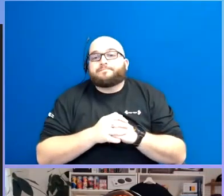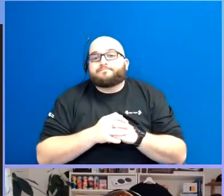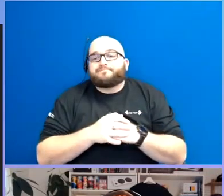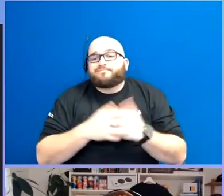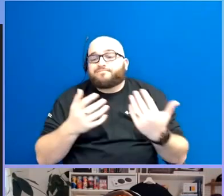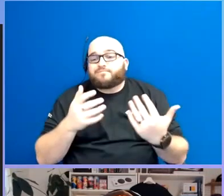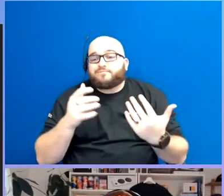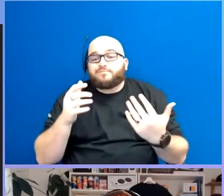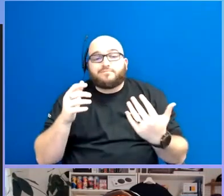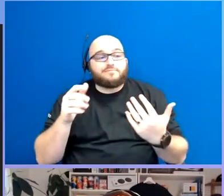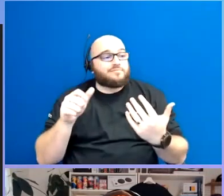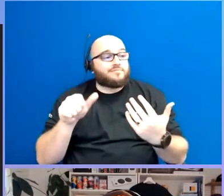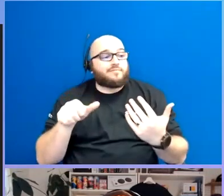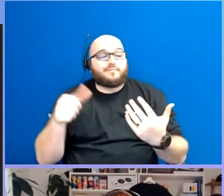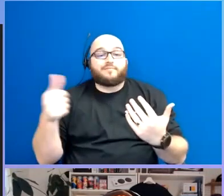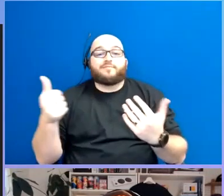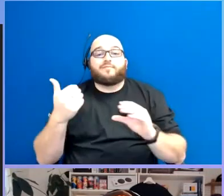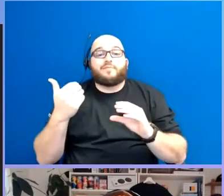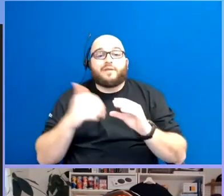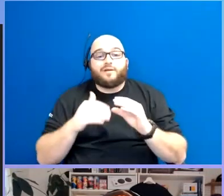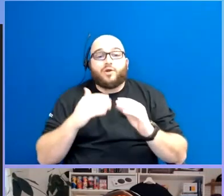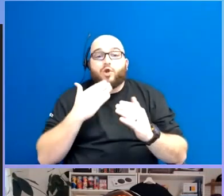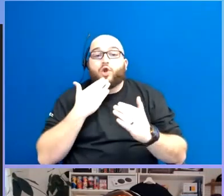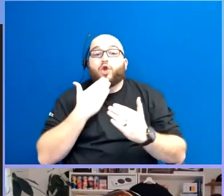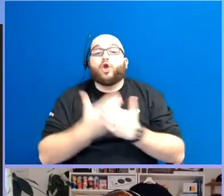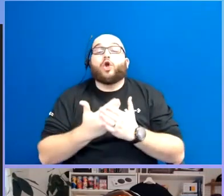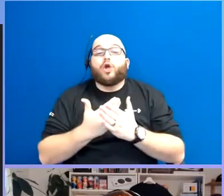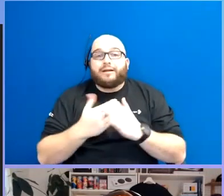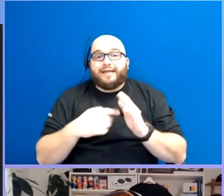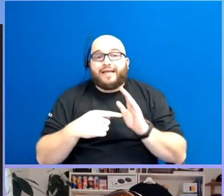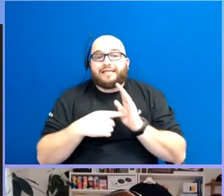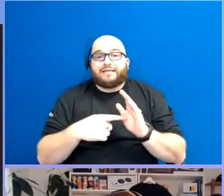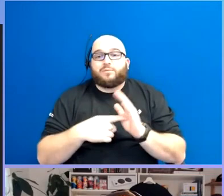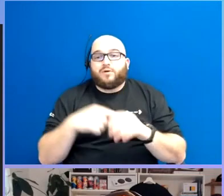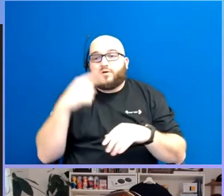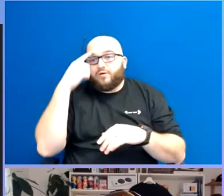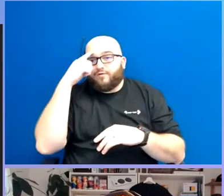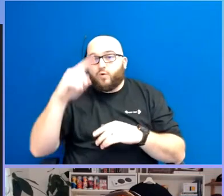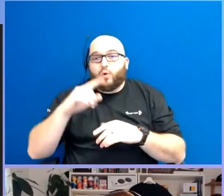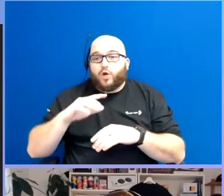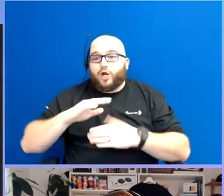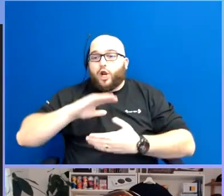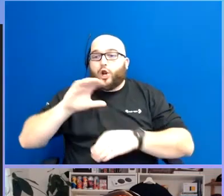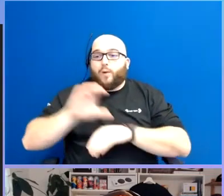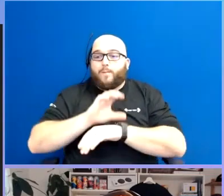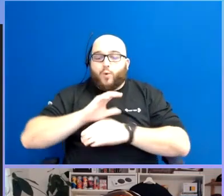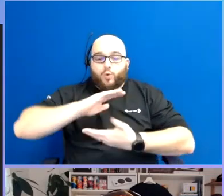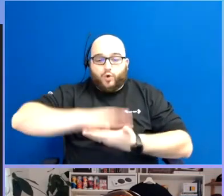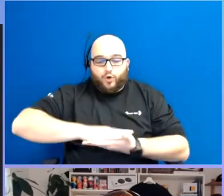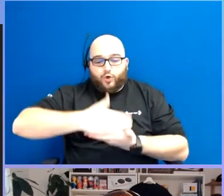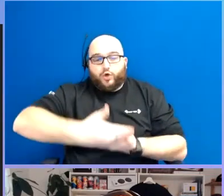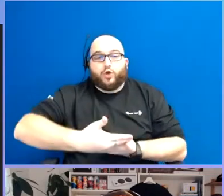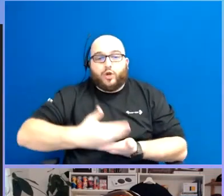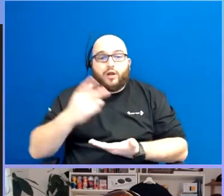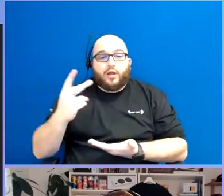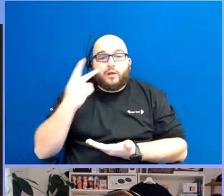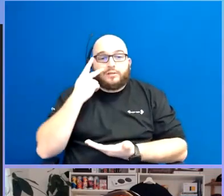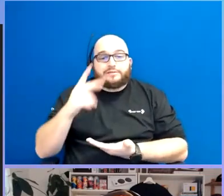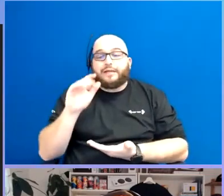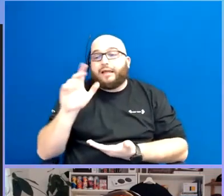And another one, a good example for desktop email, clearly underlined links, and